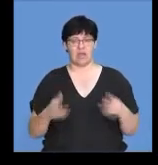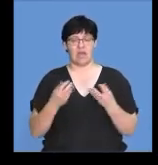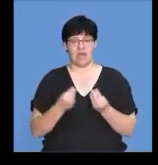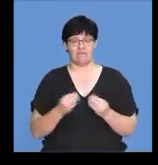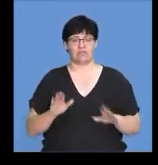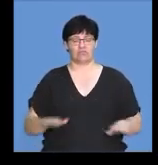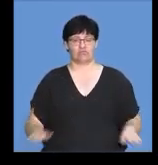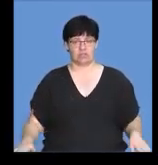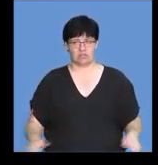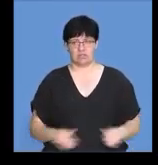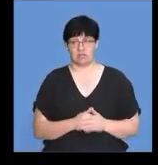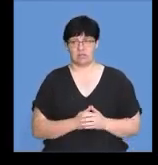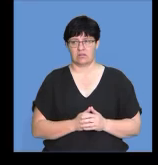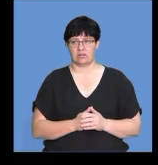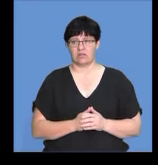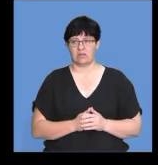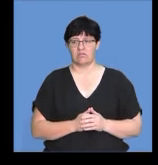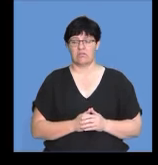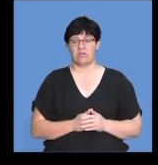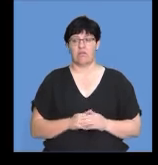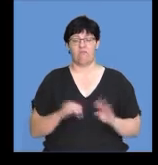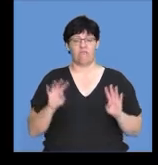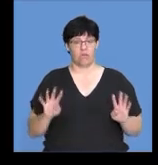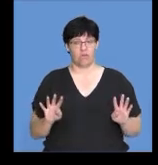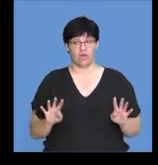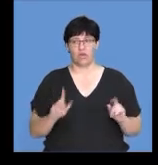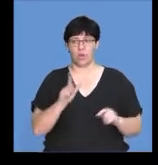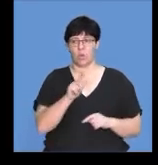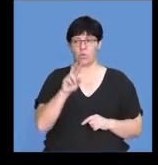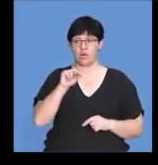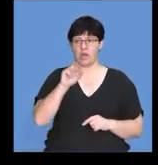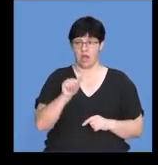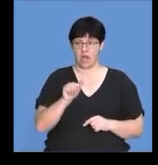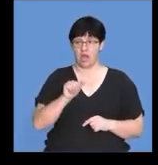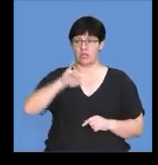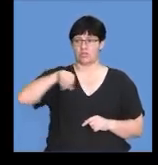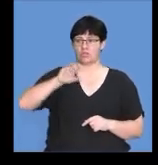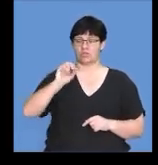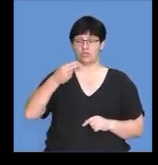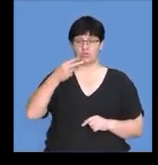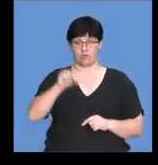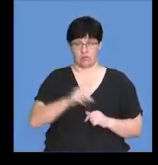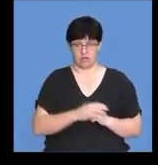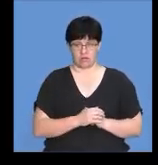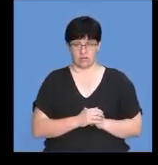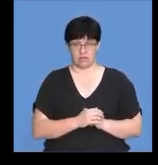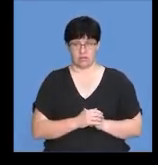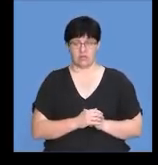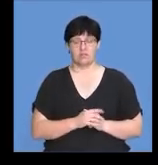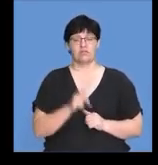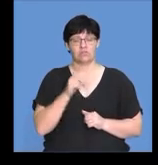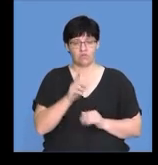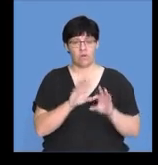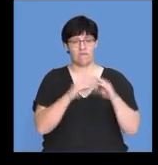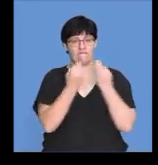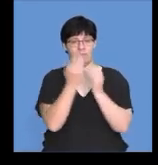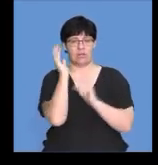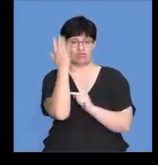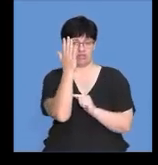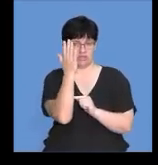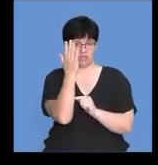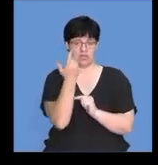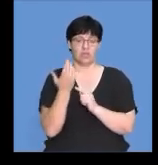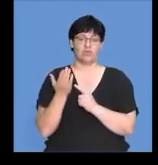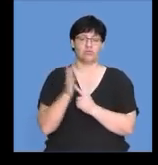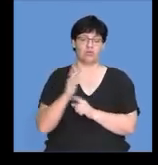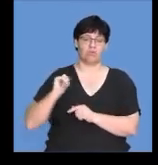kids in the 4th generation, which were Luna and John. So guys, here we're clearly seeing a family tree showing you